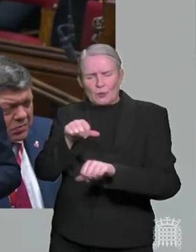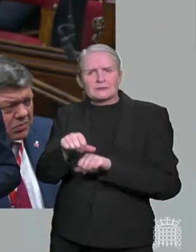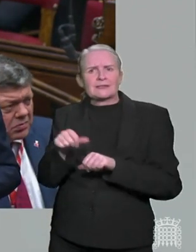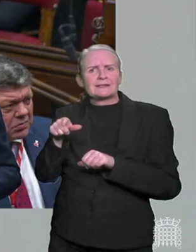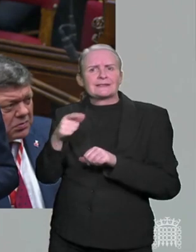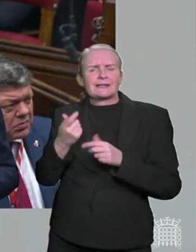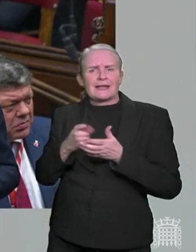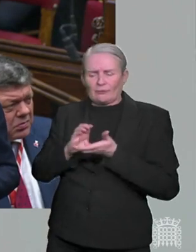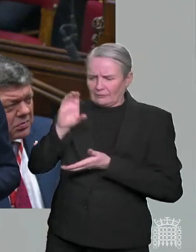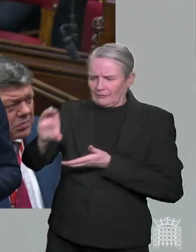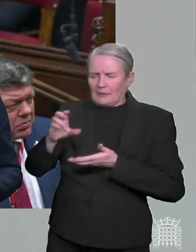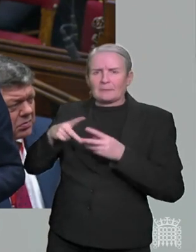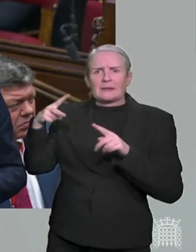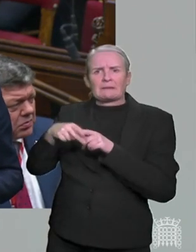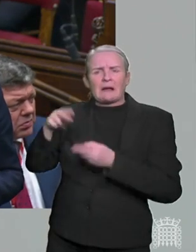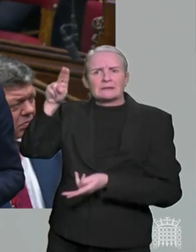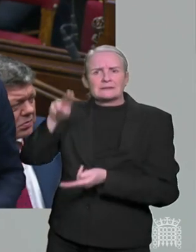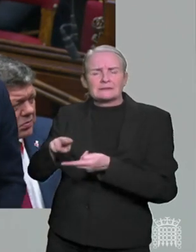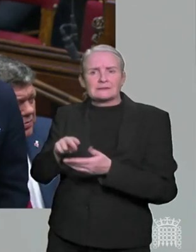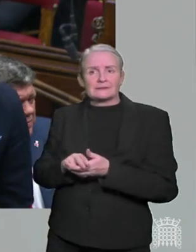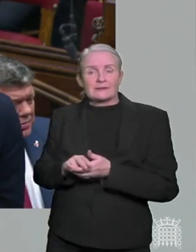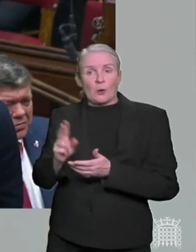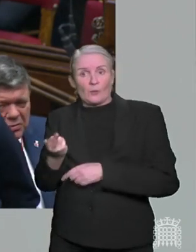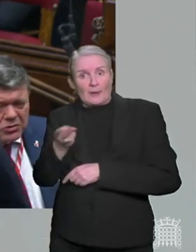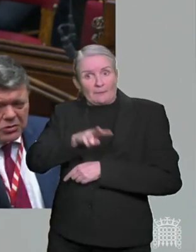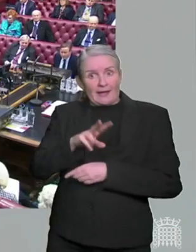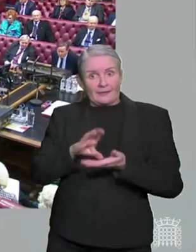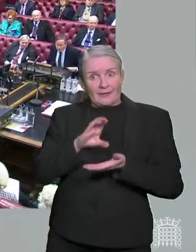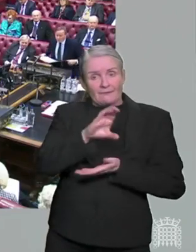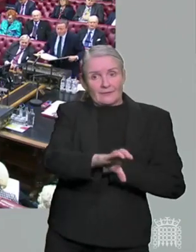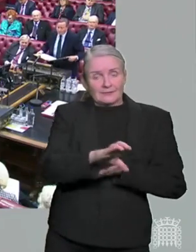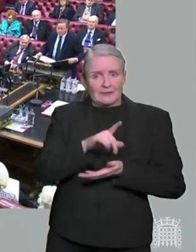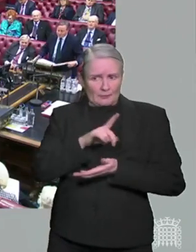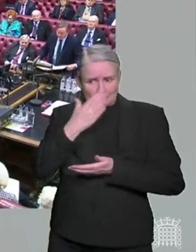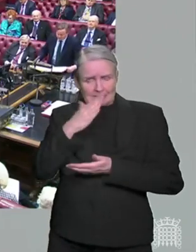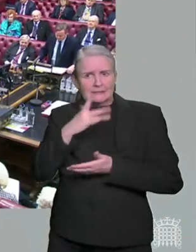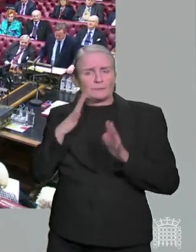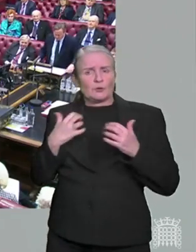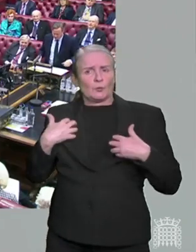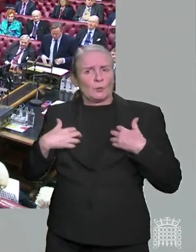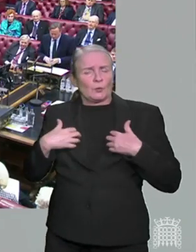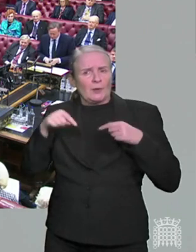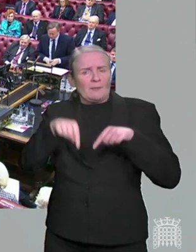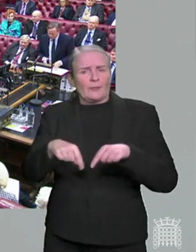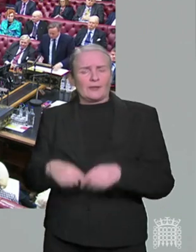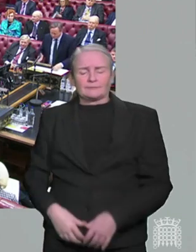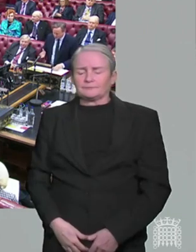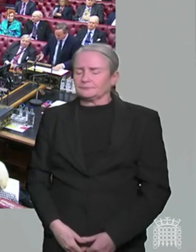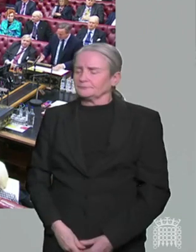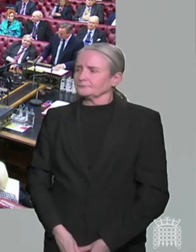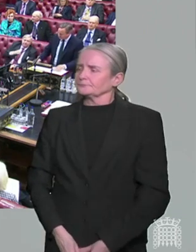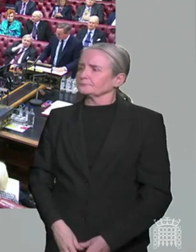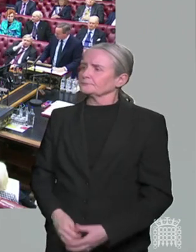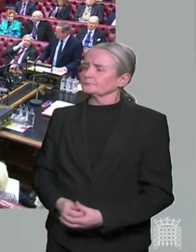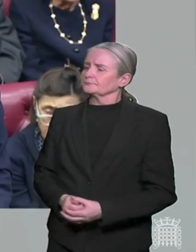he's now passionate about this, and I agree with him, will he now restore that funding? Well, what I would say to the noble lord is one of the